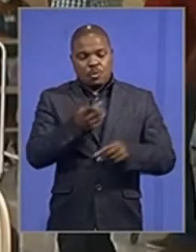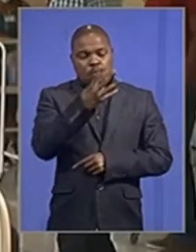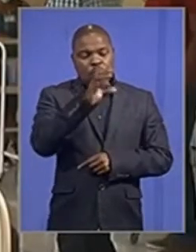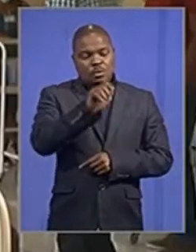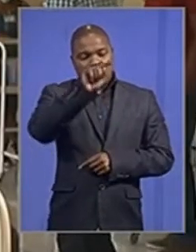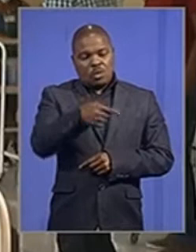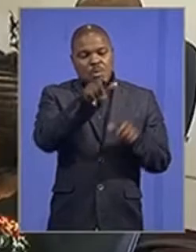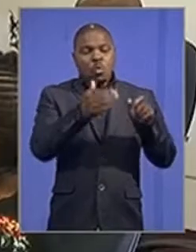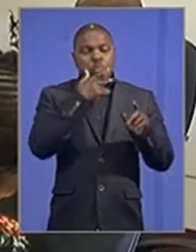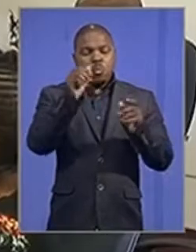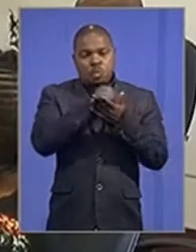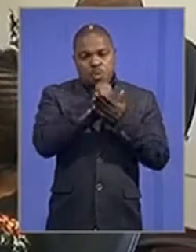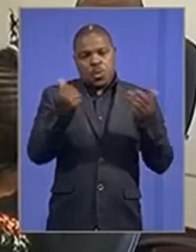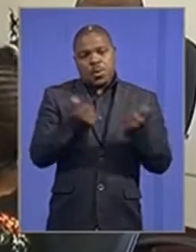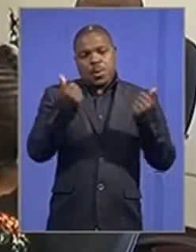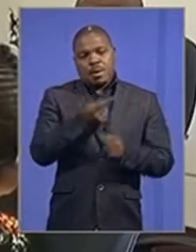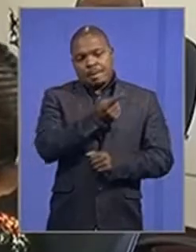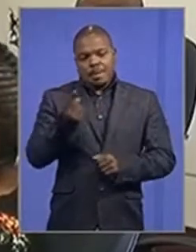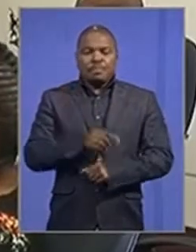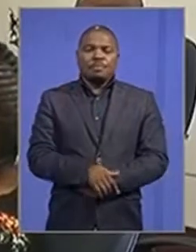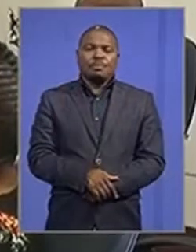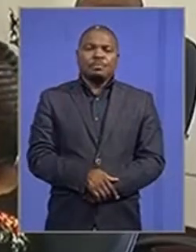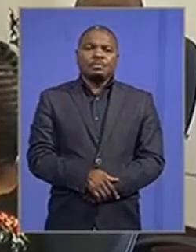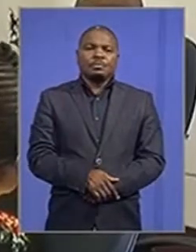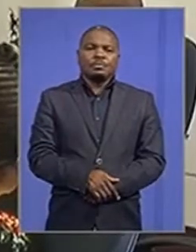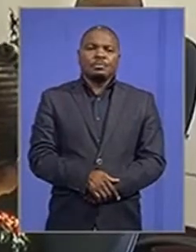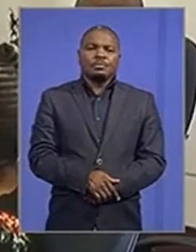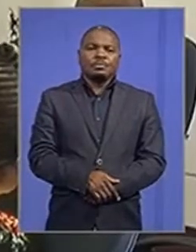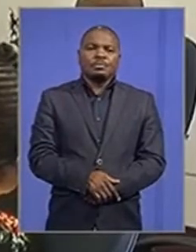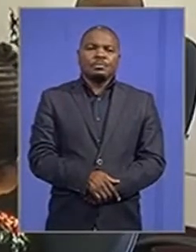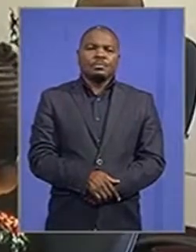ingodisitseng. Selwane Gagau, SABC News, Mahikeng.